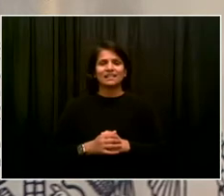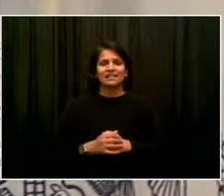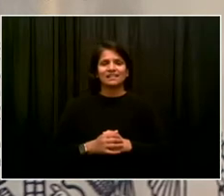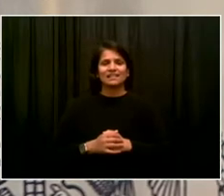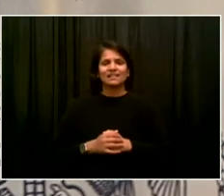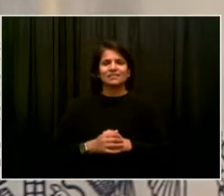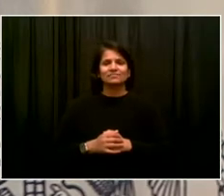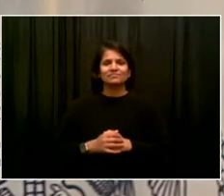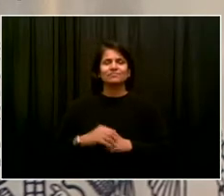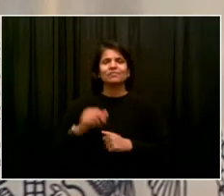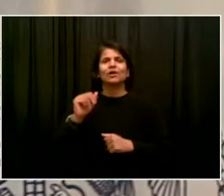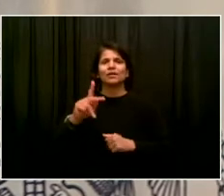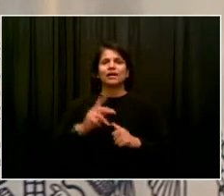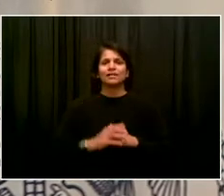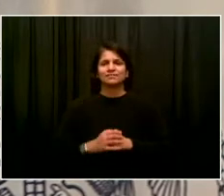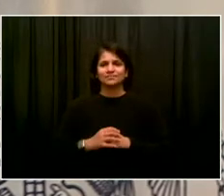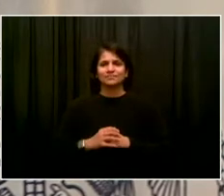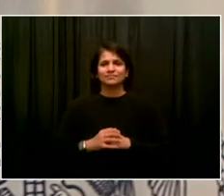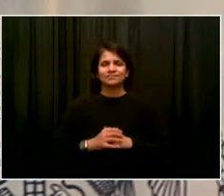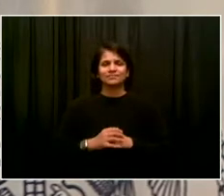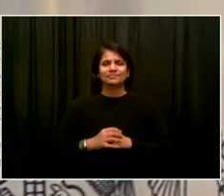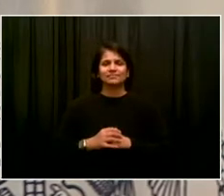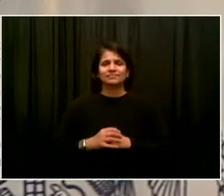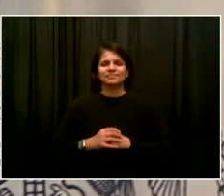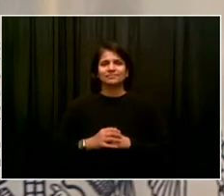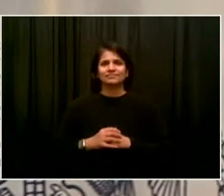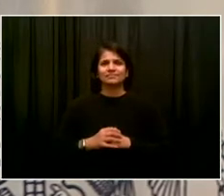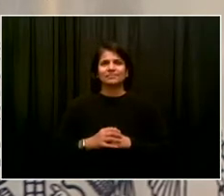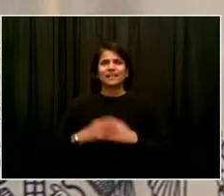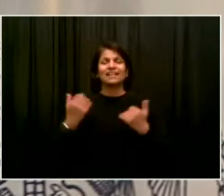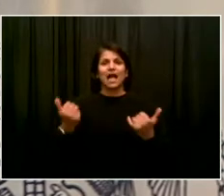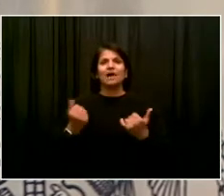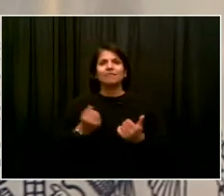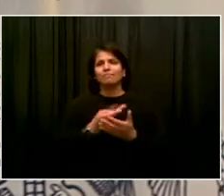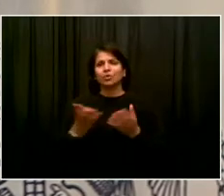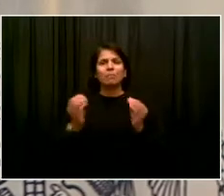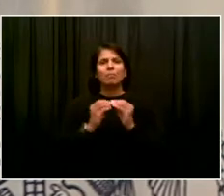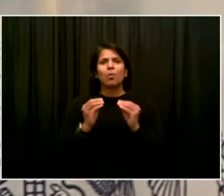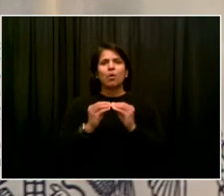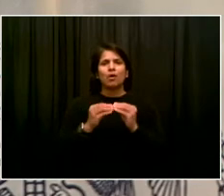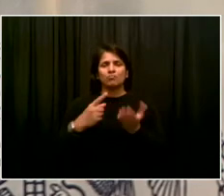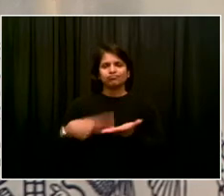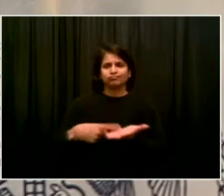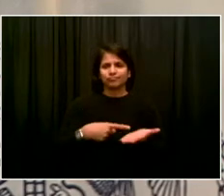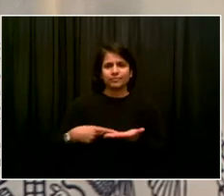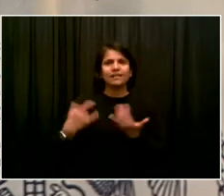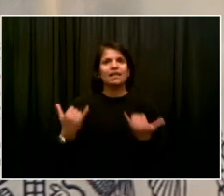All right. Got a few more things to do here, and they're good things. So